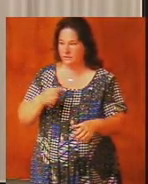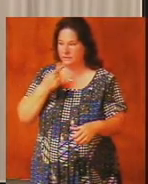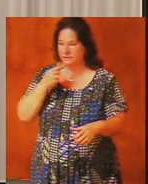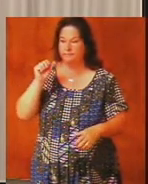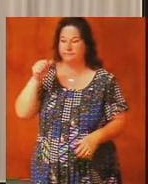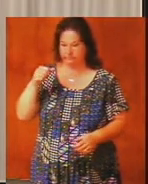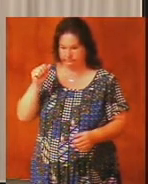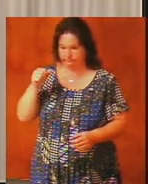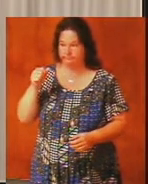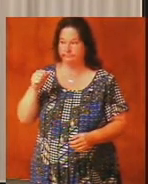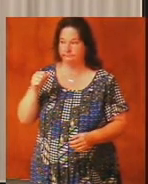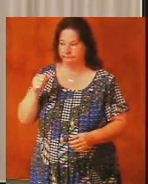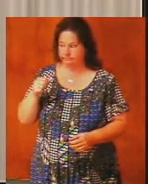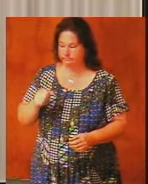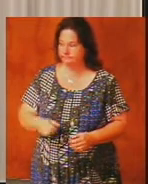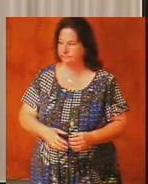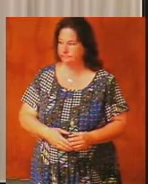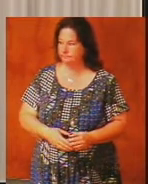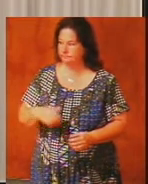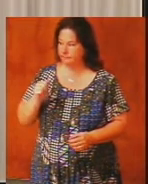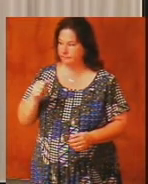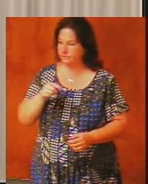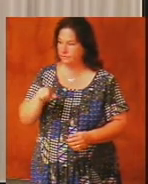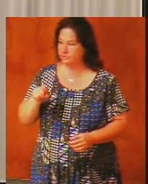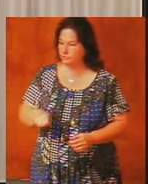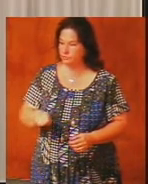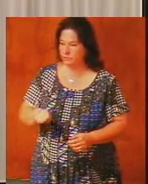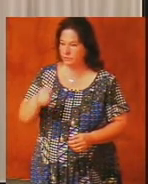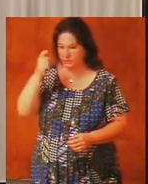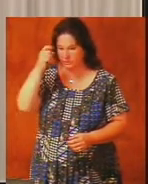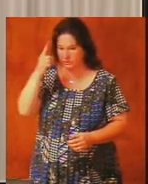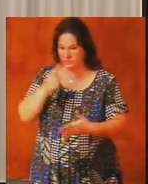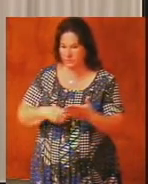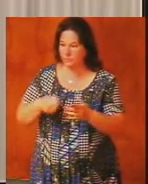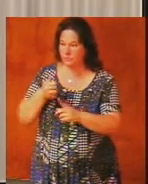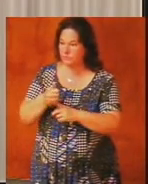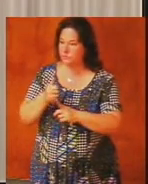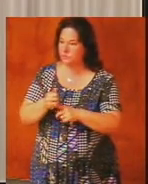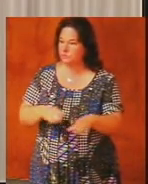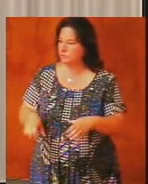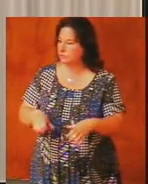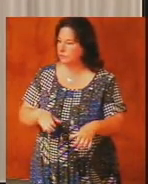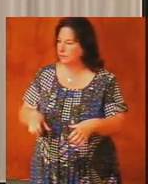this way. Yeah, you ought to understand what you're doing.